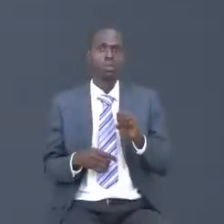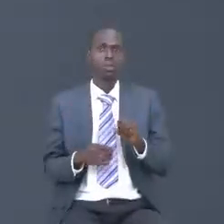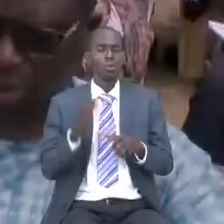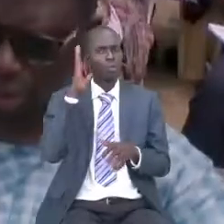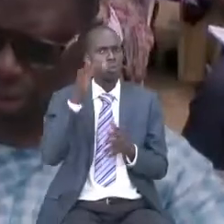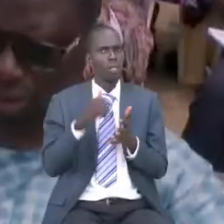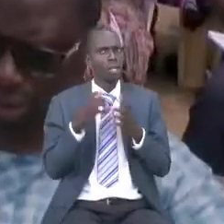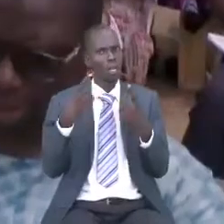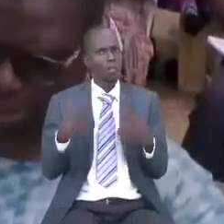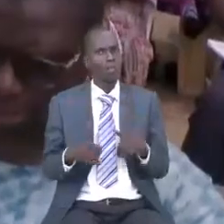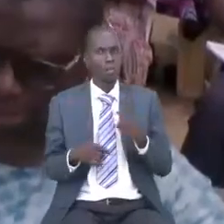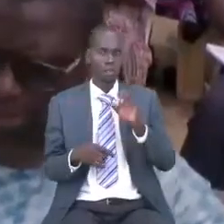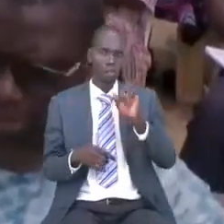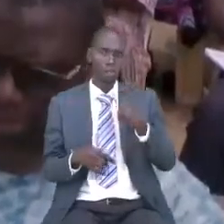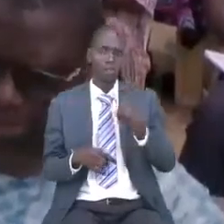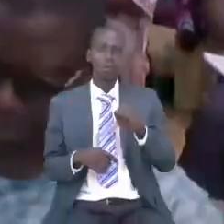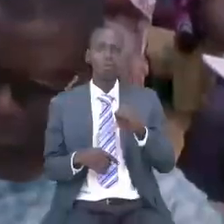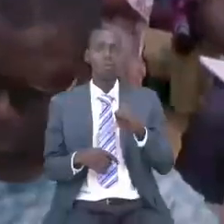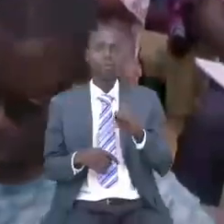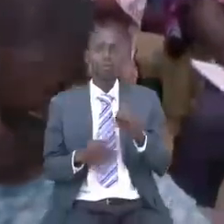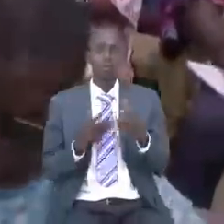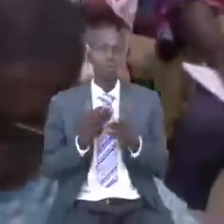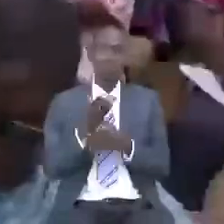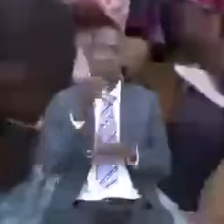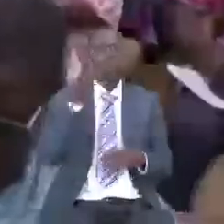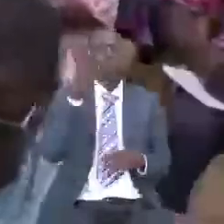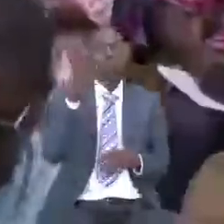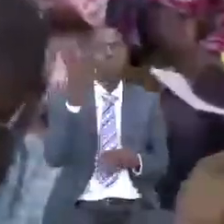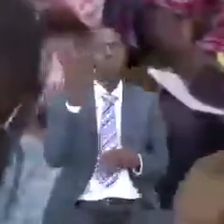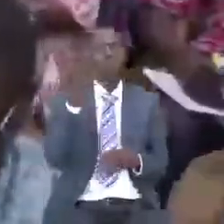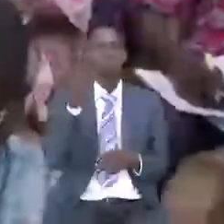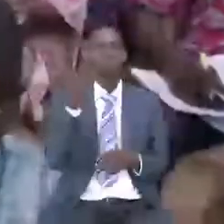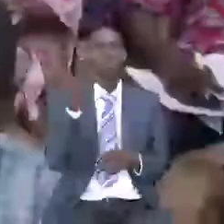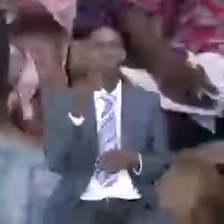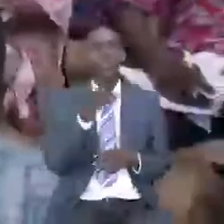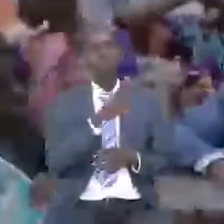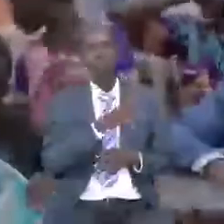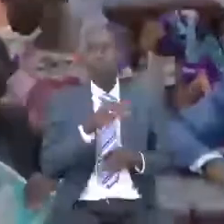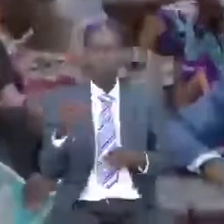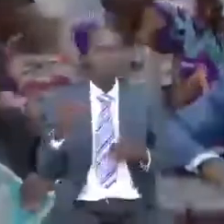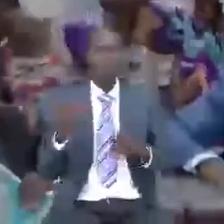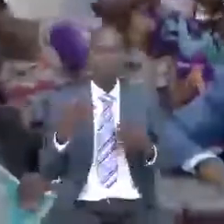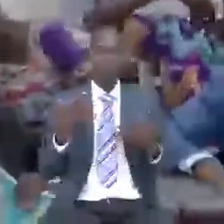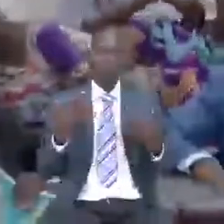happen? Yes. Through you? Yes. No discouragement? Yes.